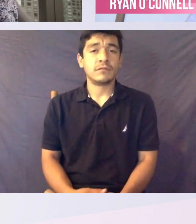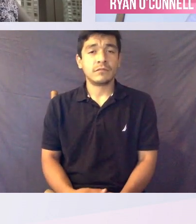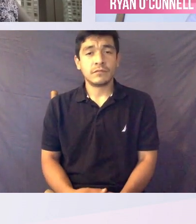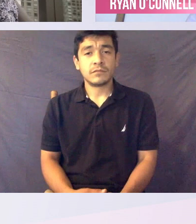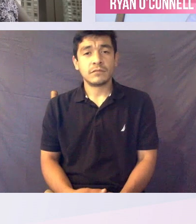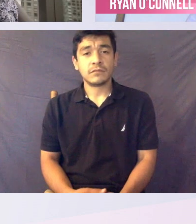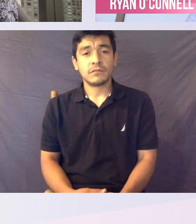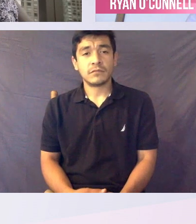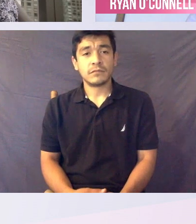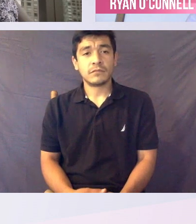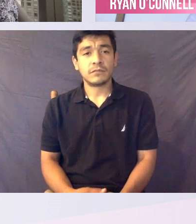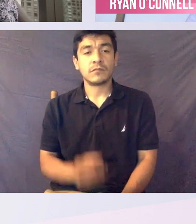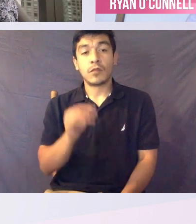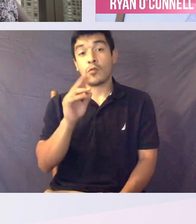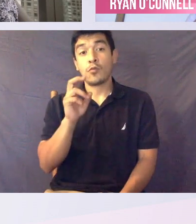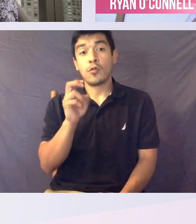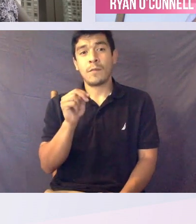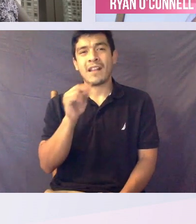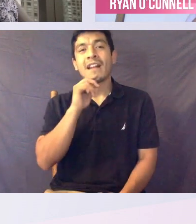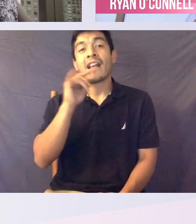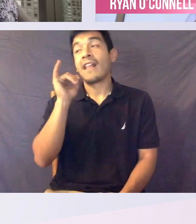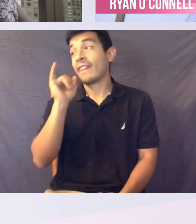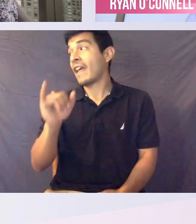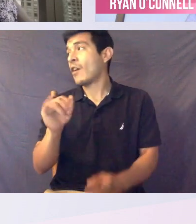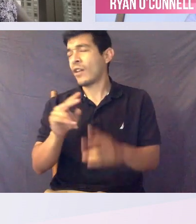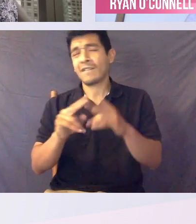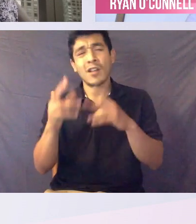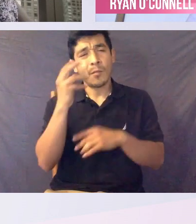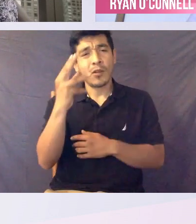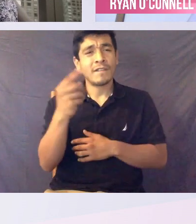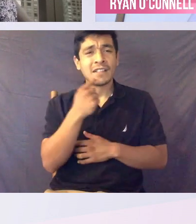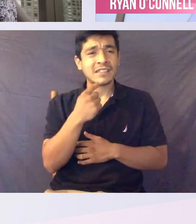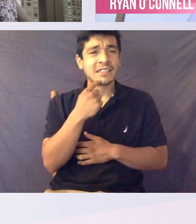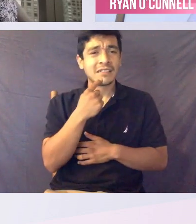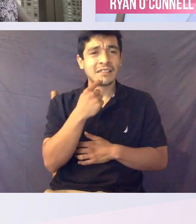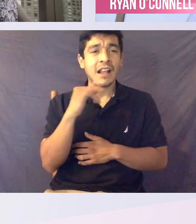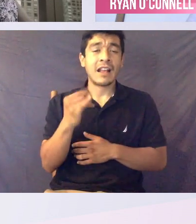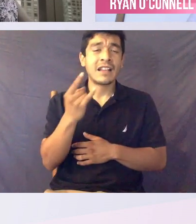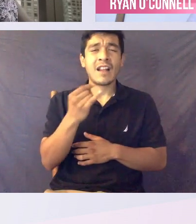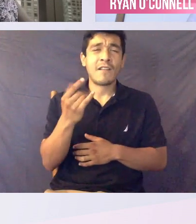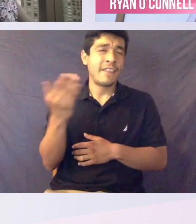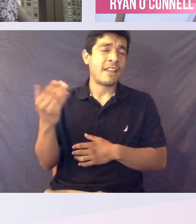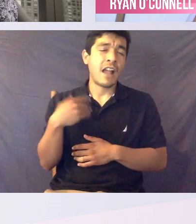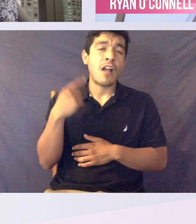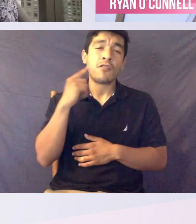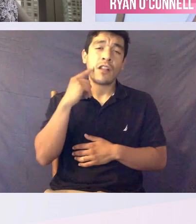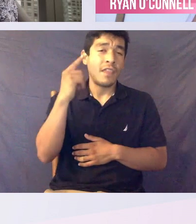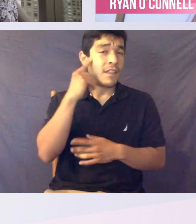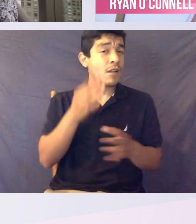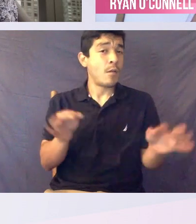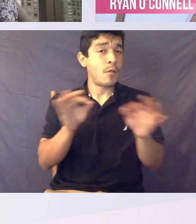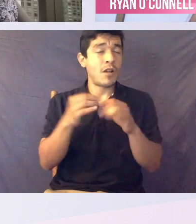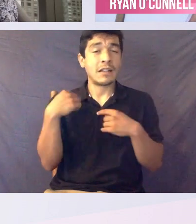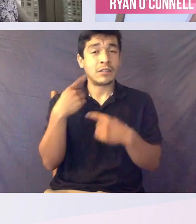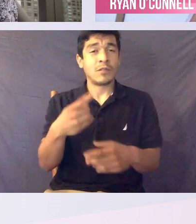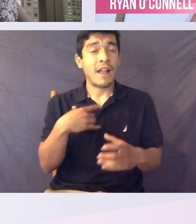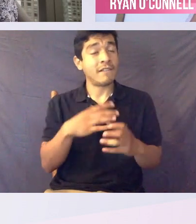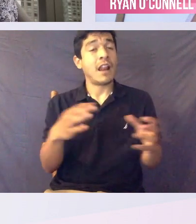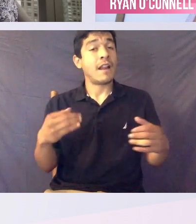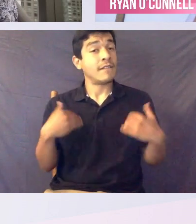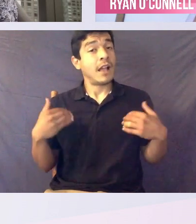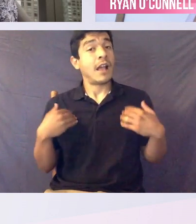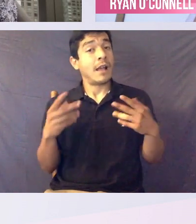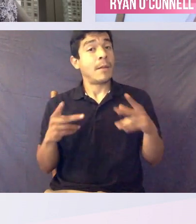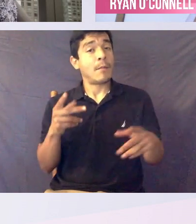That was so beautifully said. And, you know, one of the things that I think is really important, particularly since we have a lot of young people